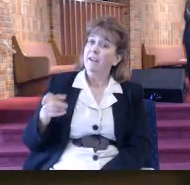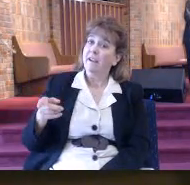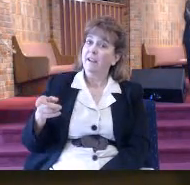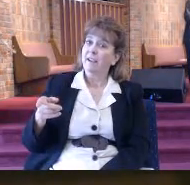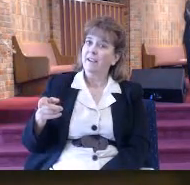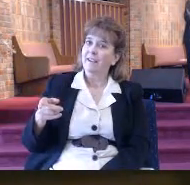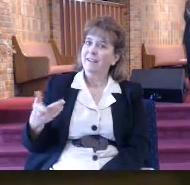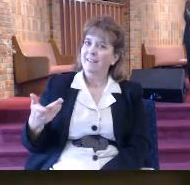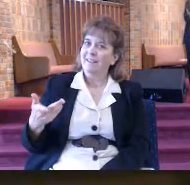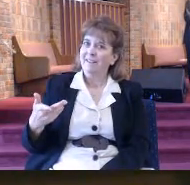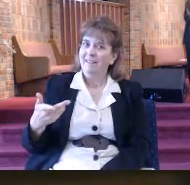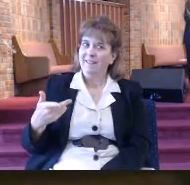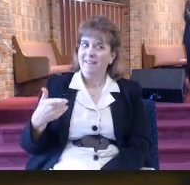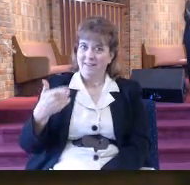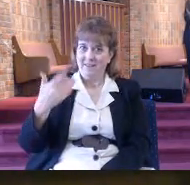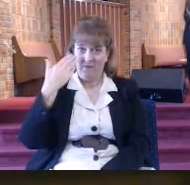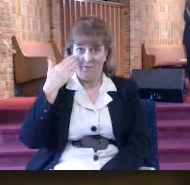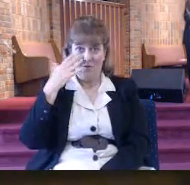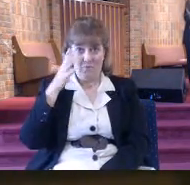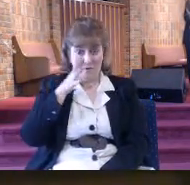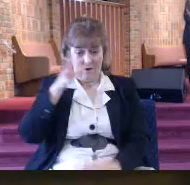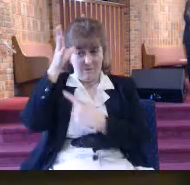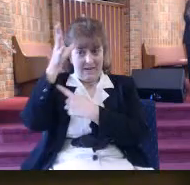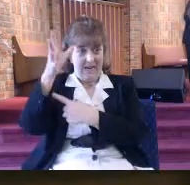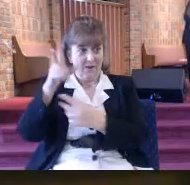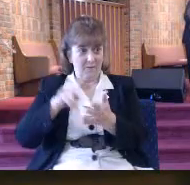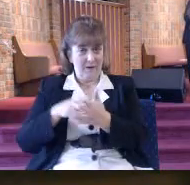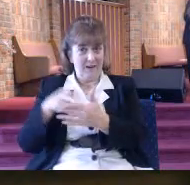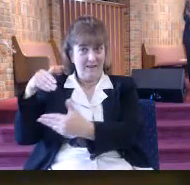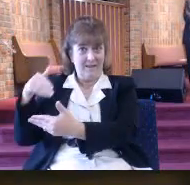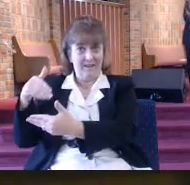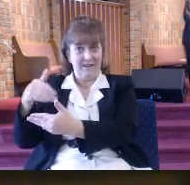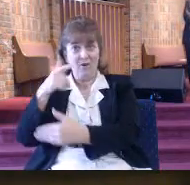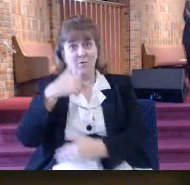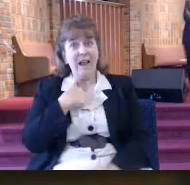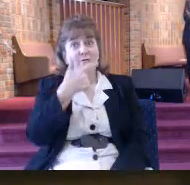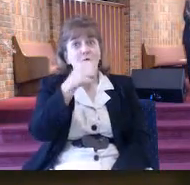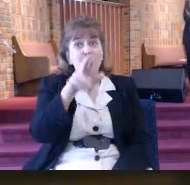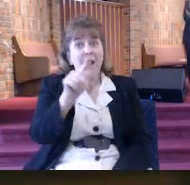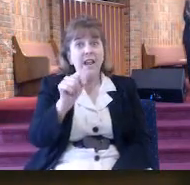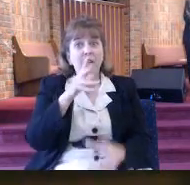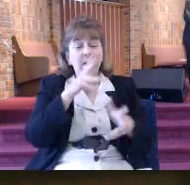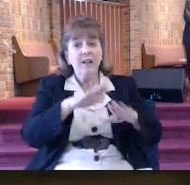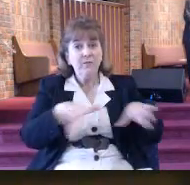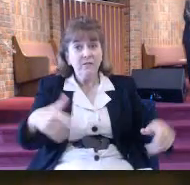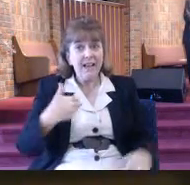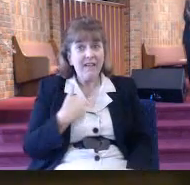We've just described what is going to happen to grandparents. You have great-grandchildren?